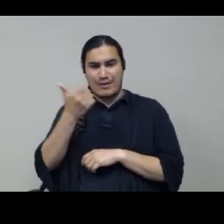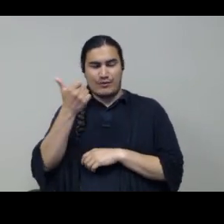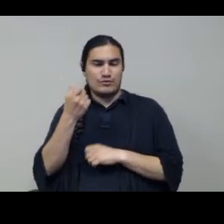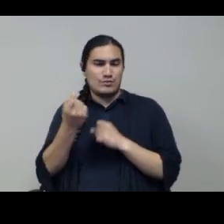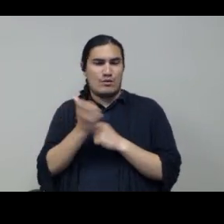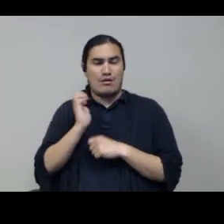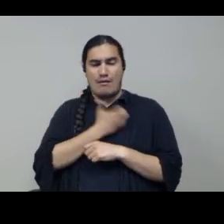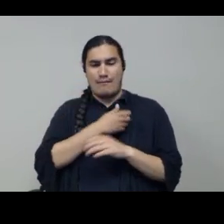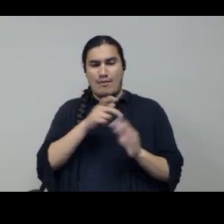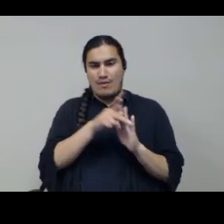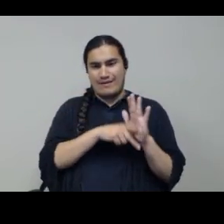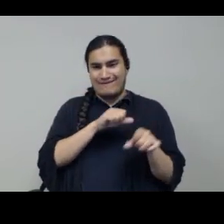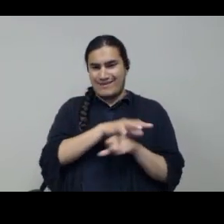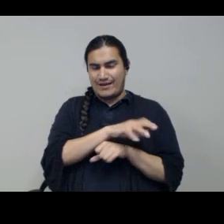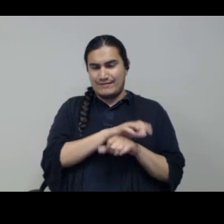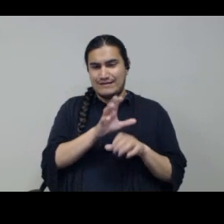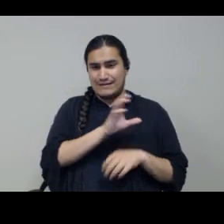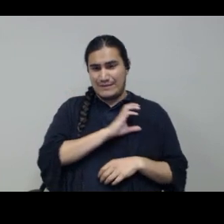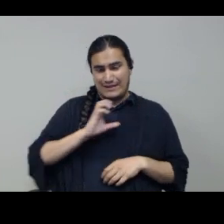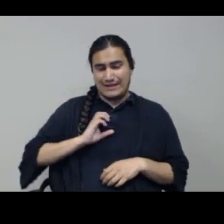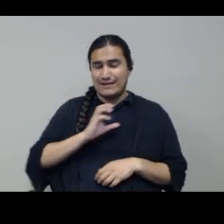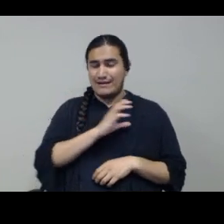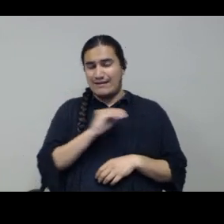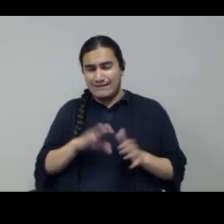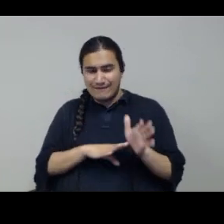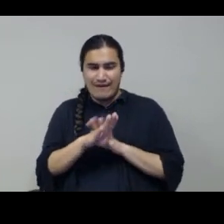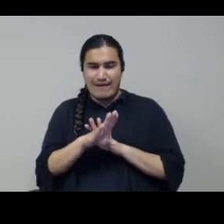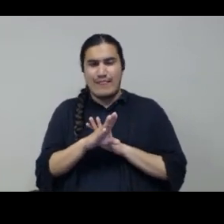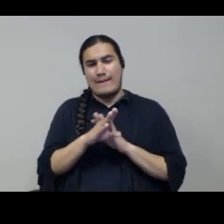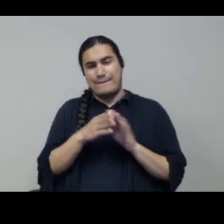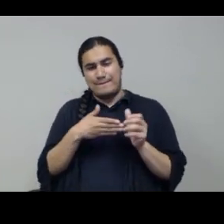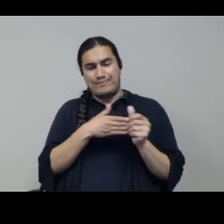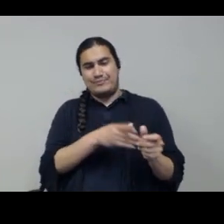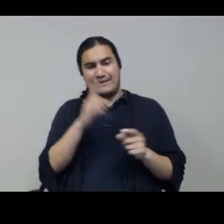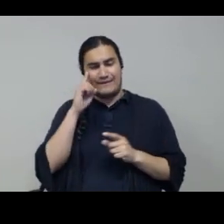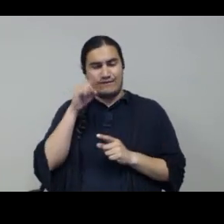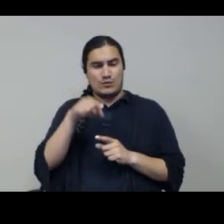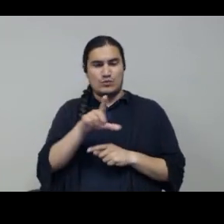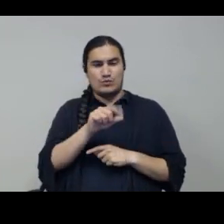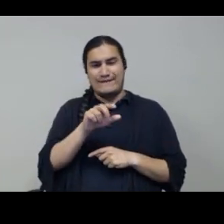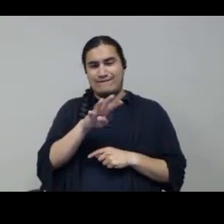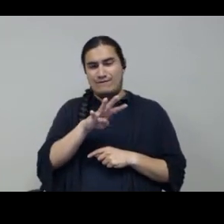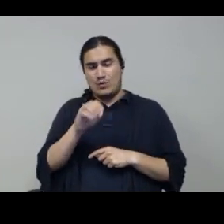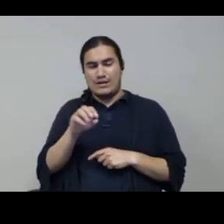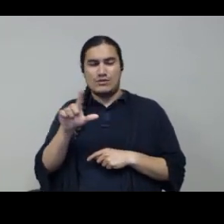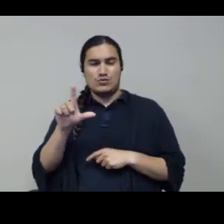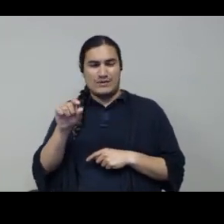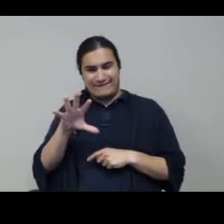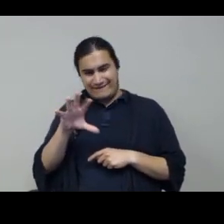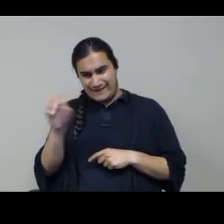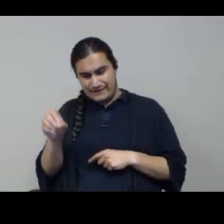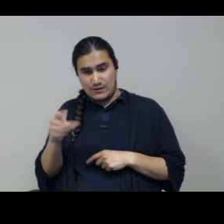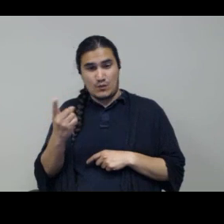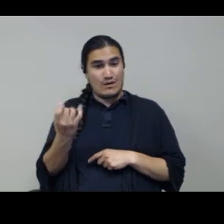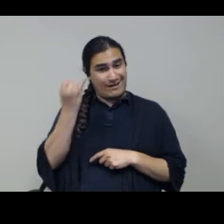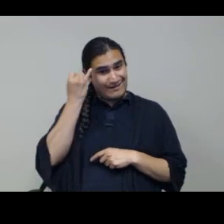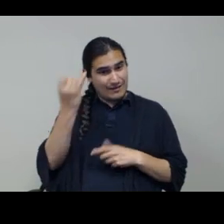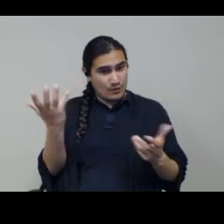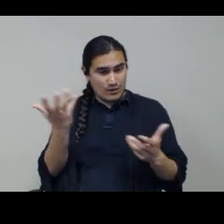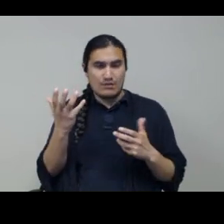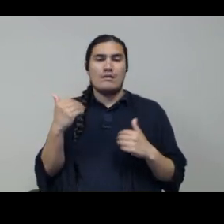advisory committee that help guide the development of both the CTP 2040 and 2050. One thought is to convene